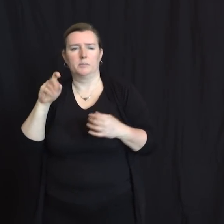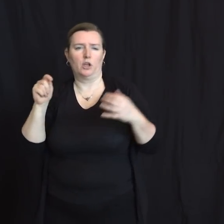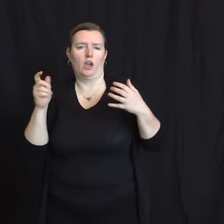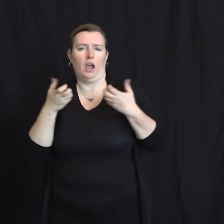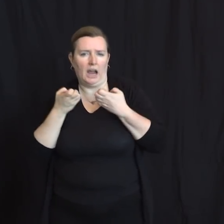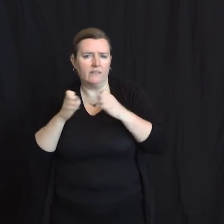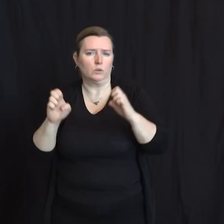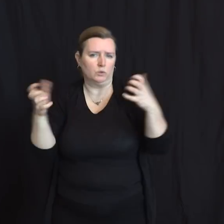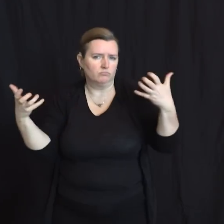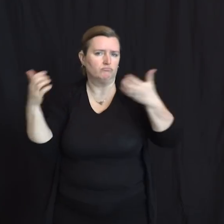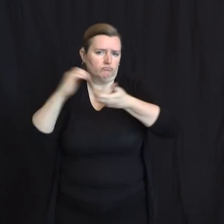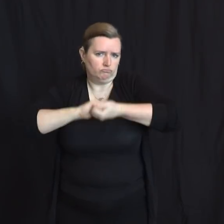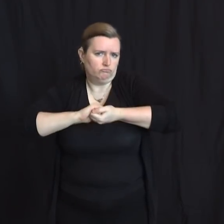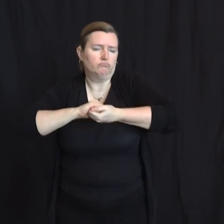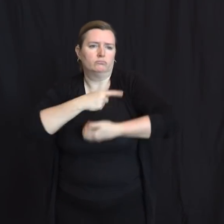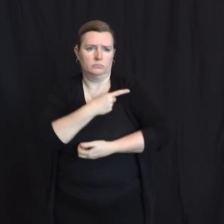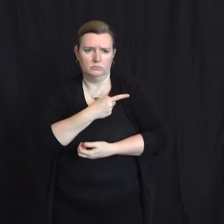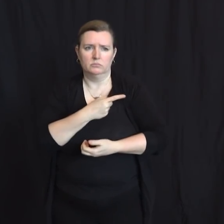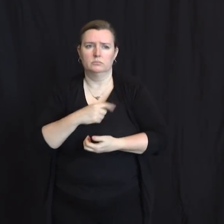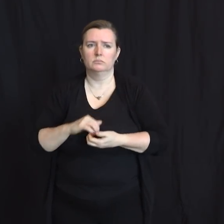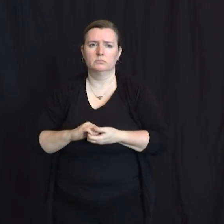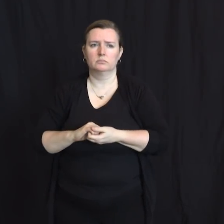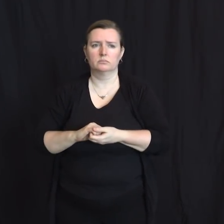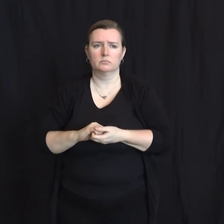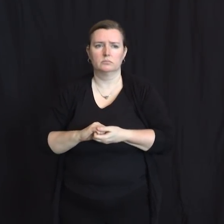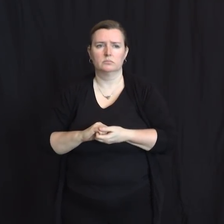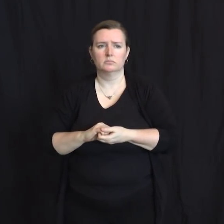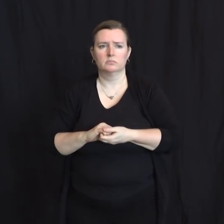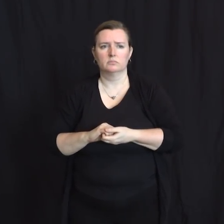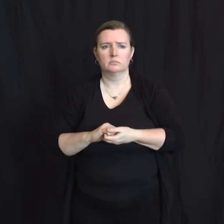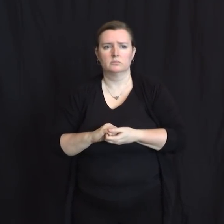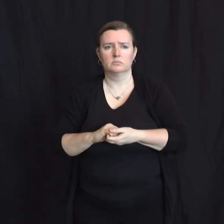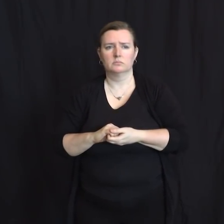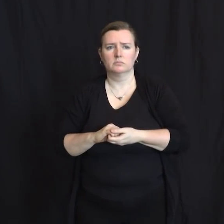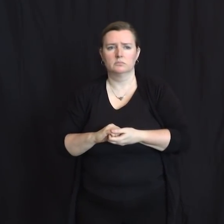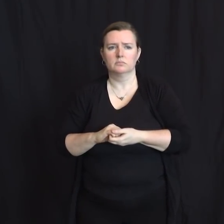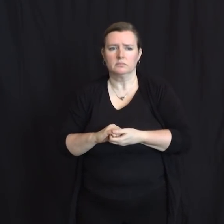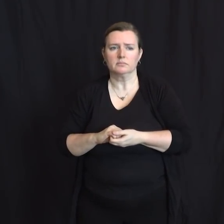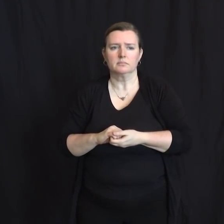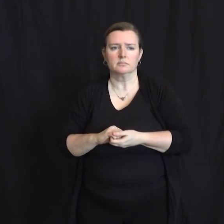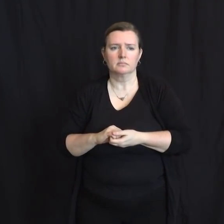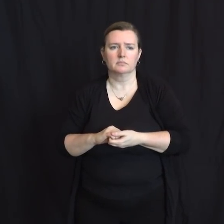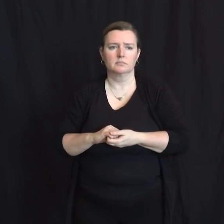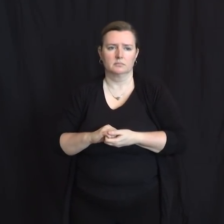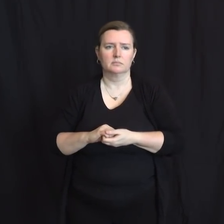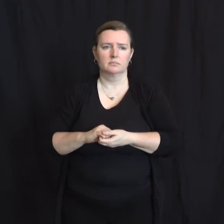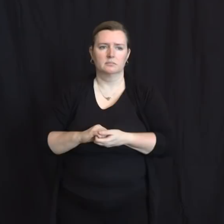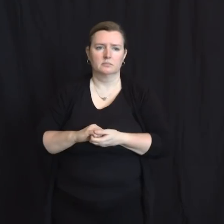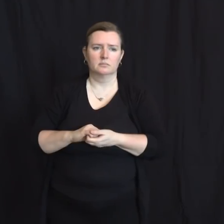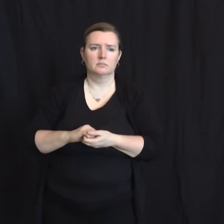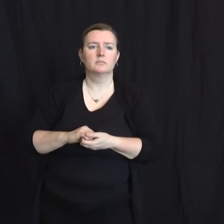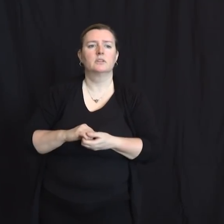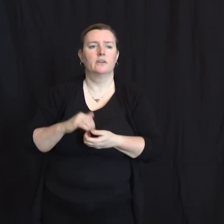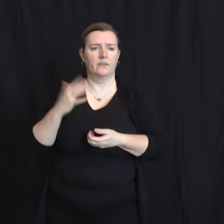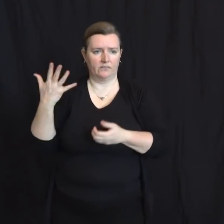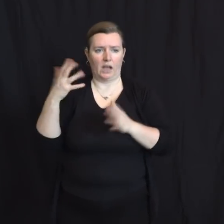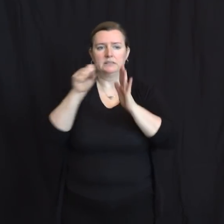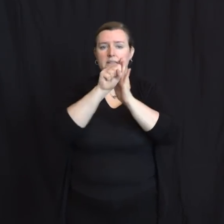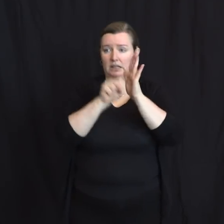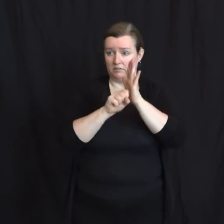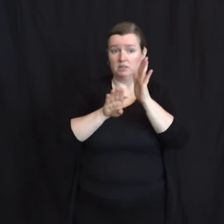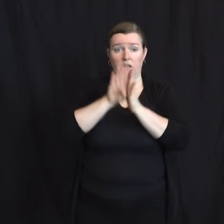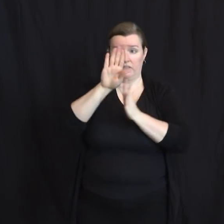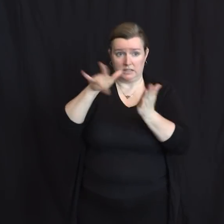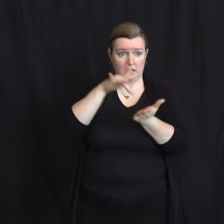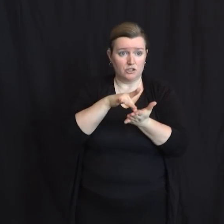our direct involvement from the woman to my right, as well as Carol Johnson, our Human Services Commissioner, the 5 state developmental centers that Rutgers